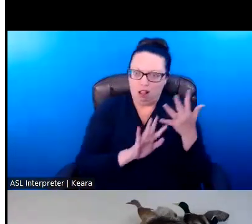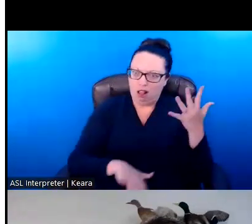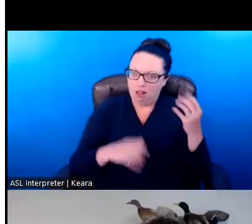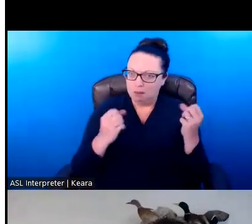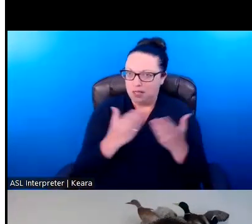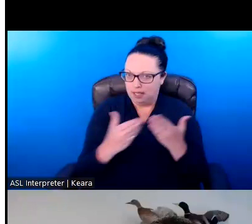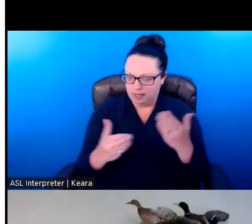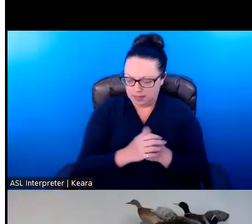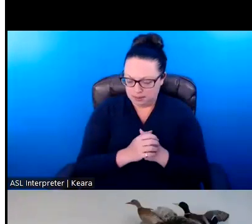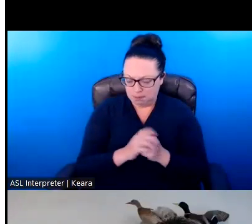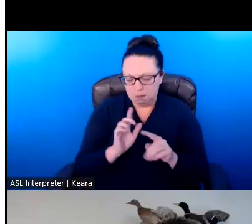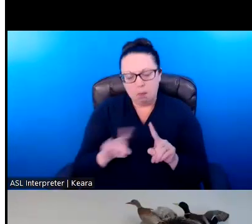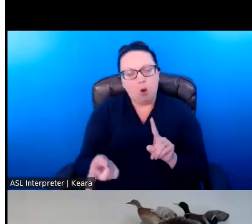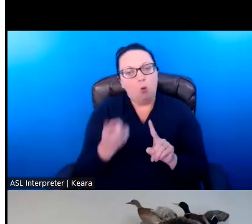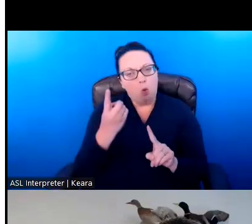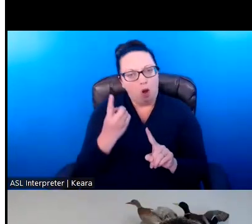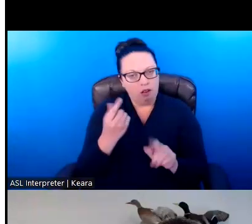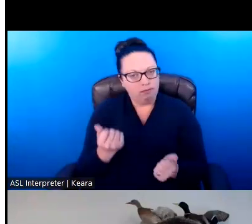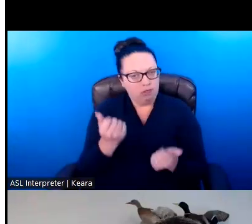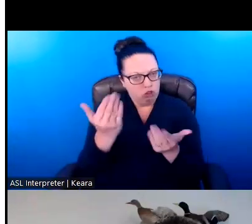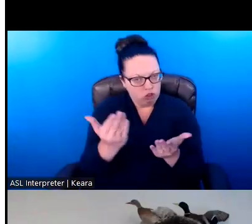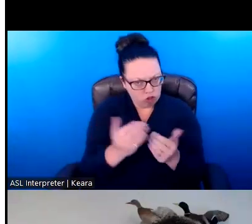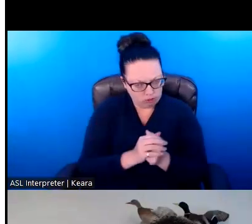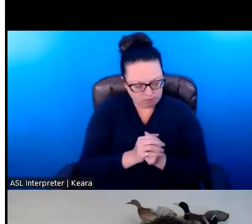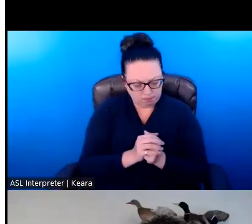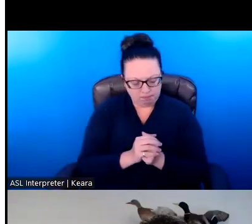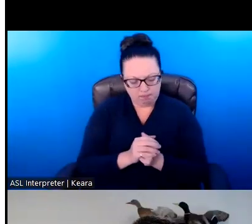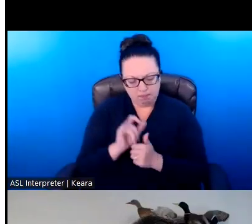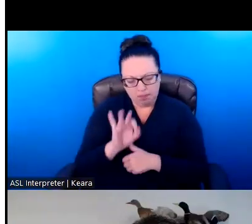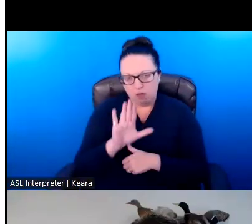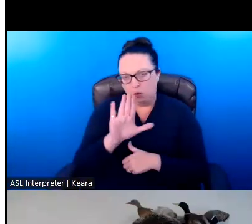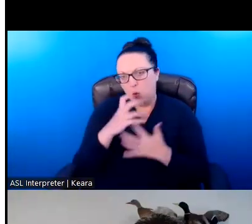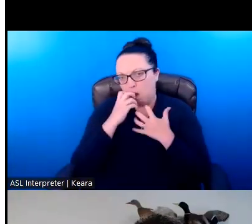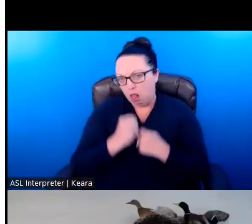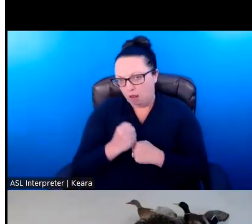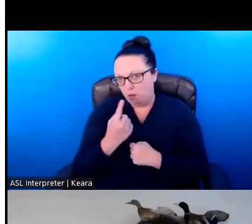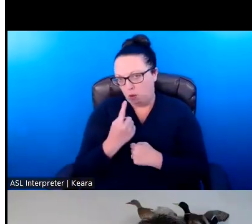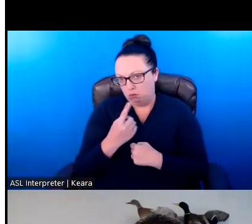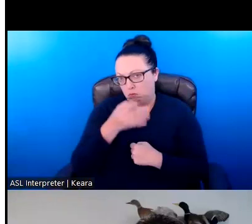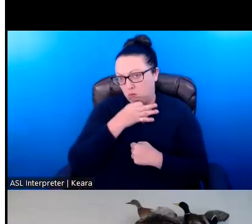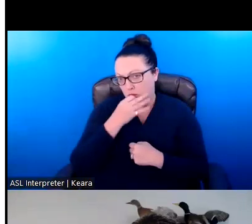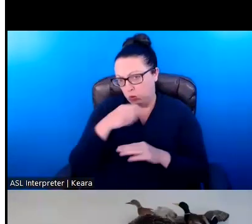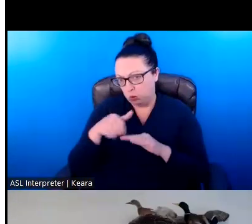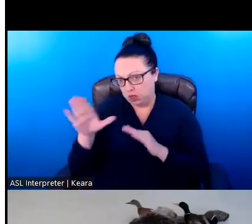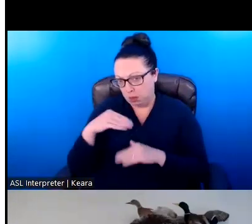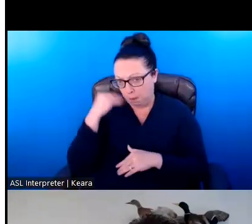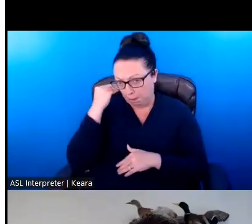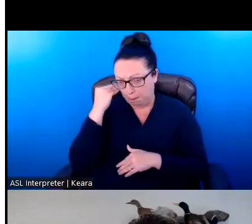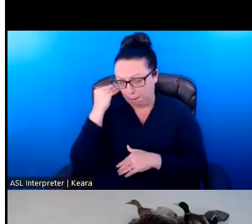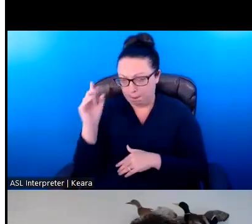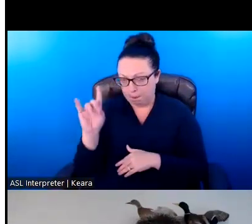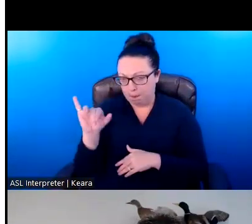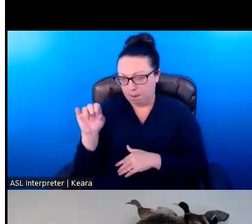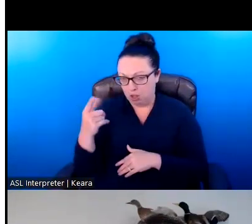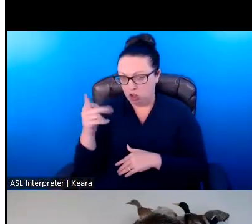one piece of advice I'd want to give would be if your loved one is going to be discharged soon, knowing a rough timeline